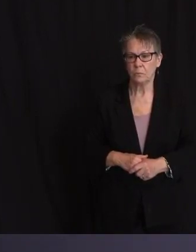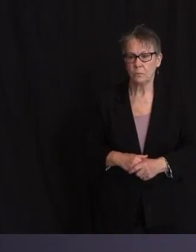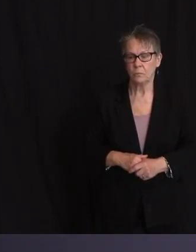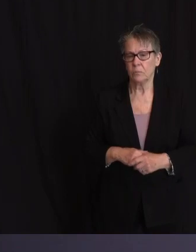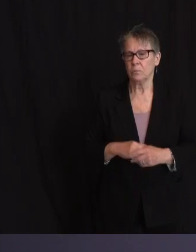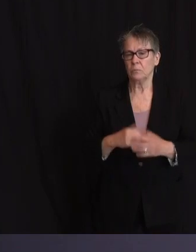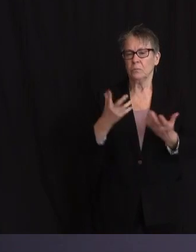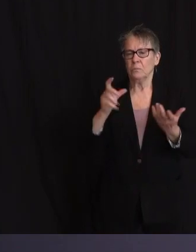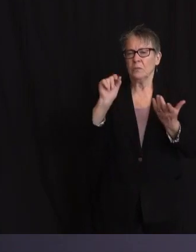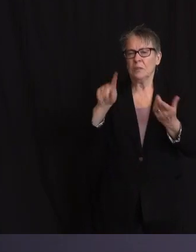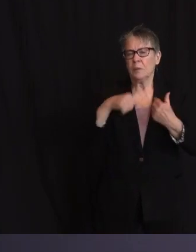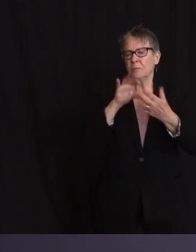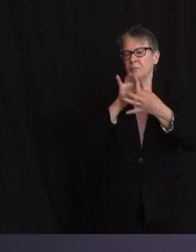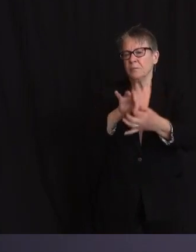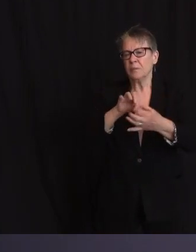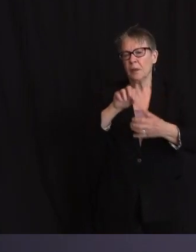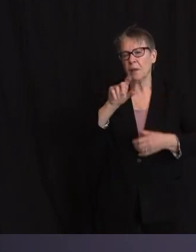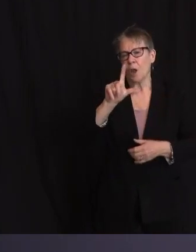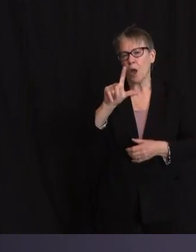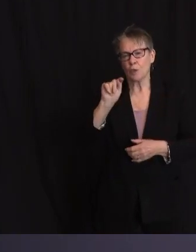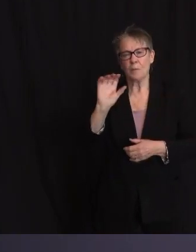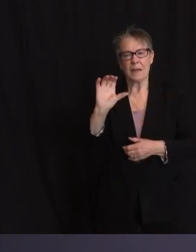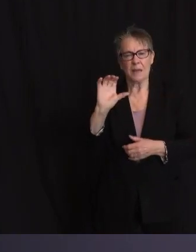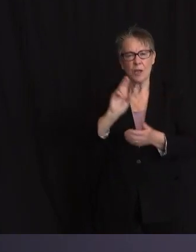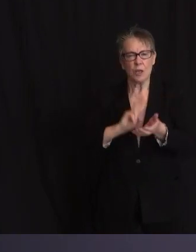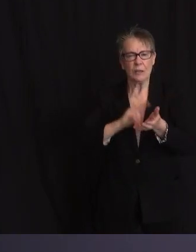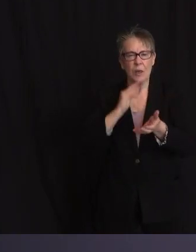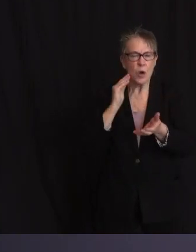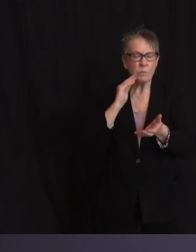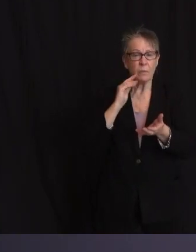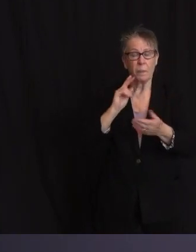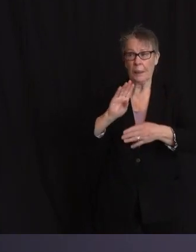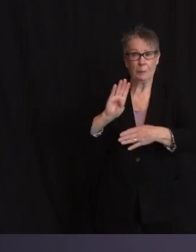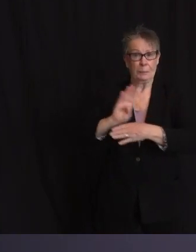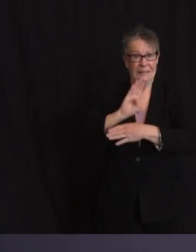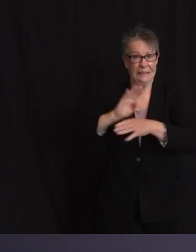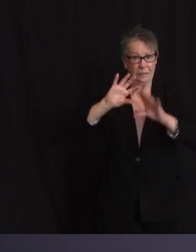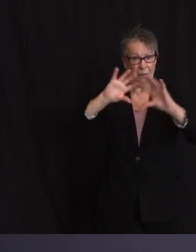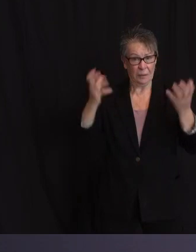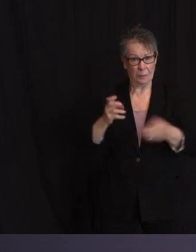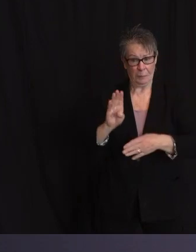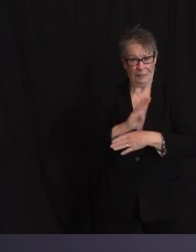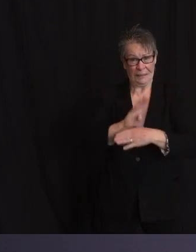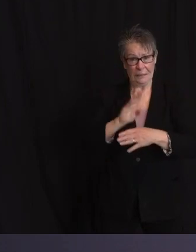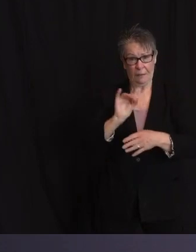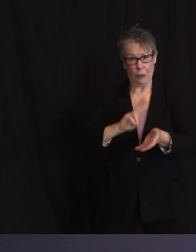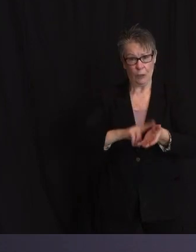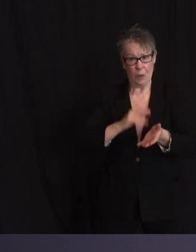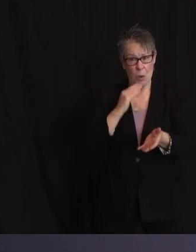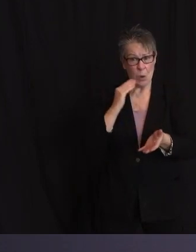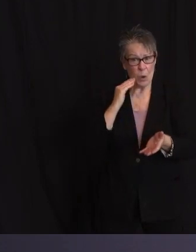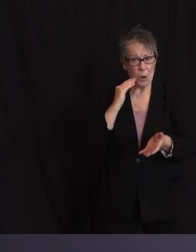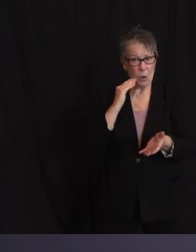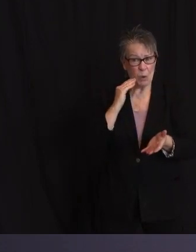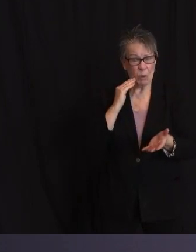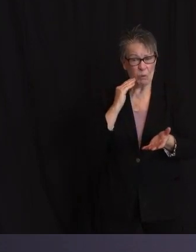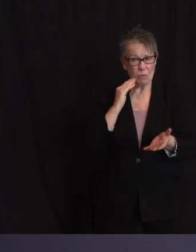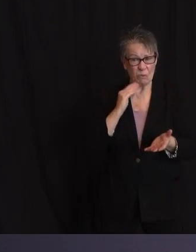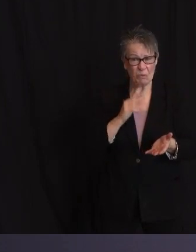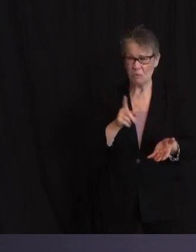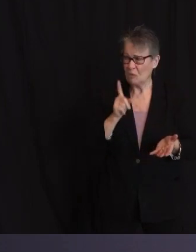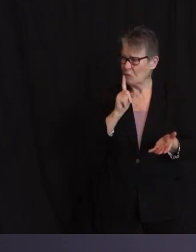reality, that will not happen. So there's profound, tragic, big and